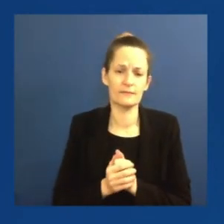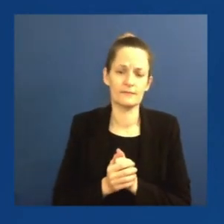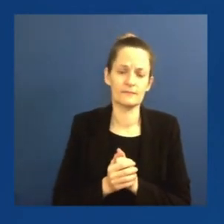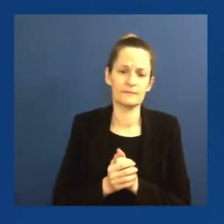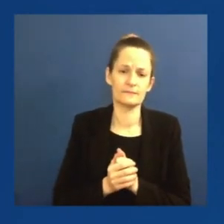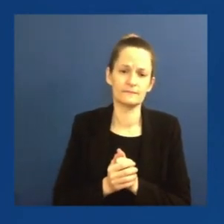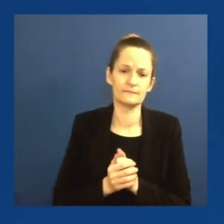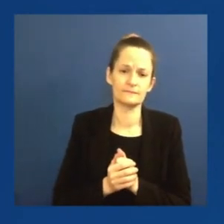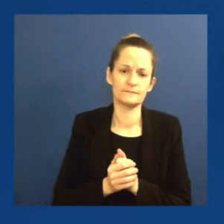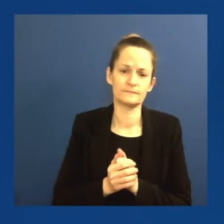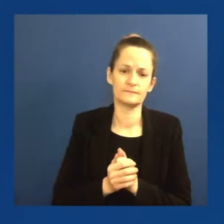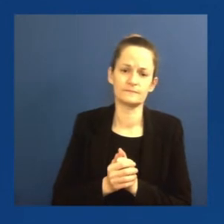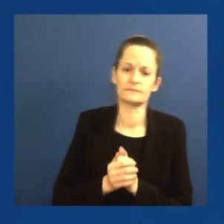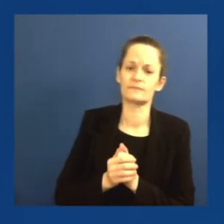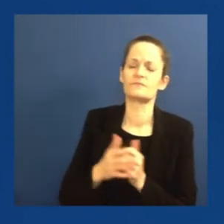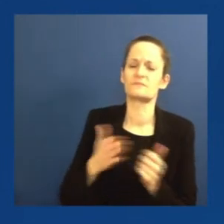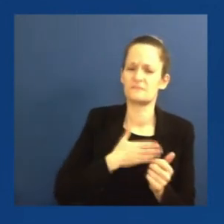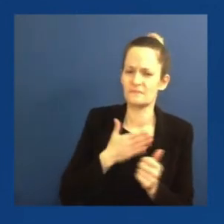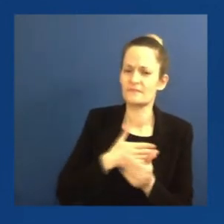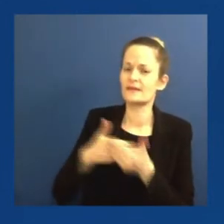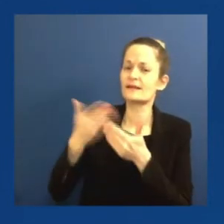Let's go to Theo Meyer at the Washington Post.